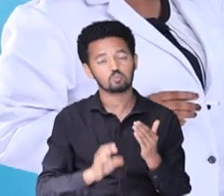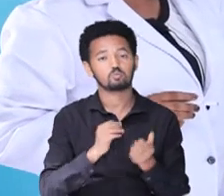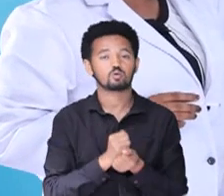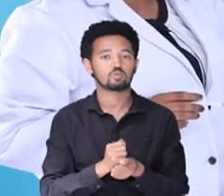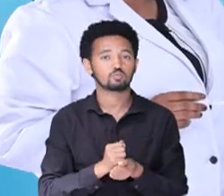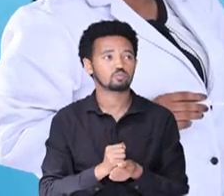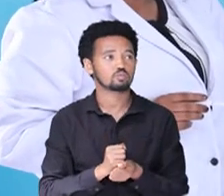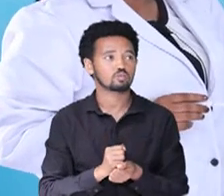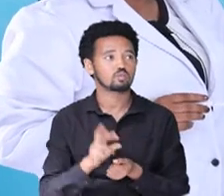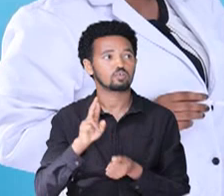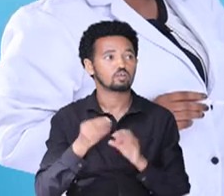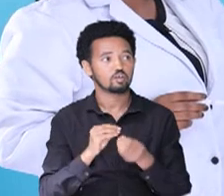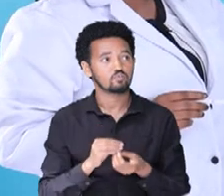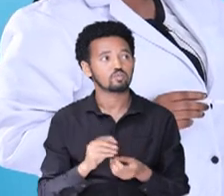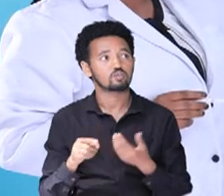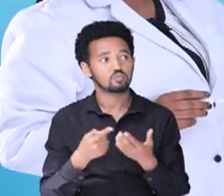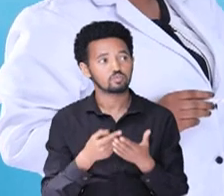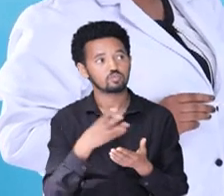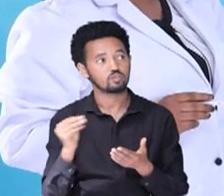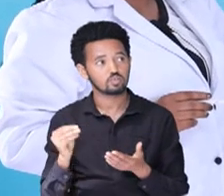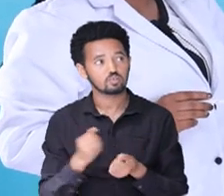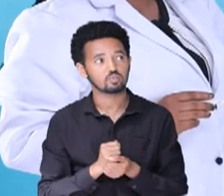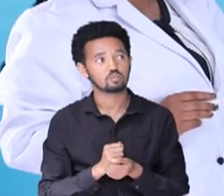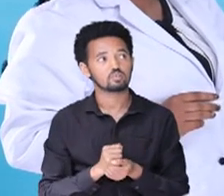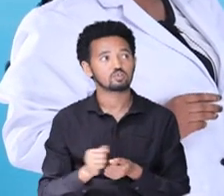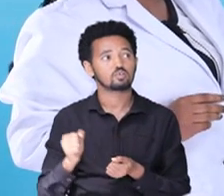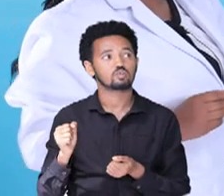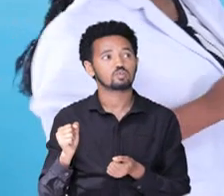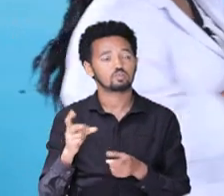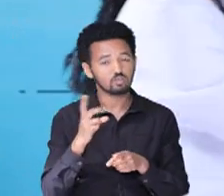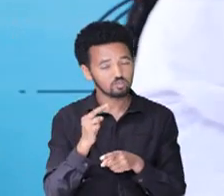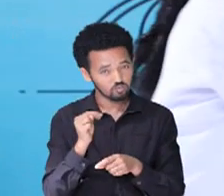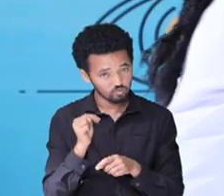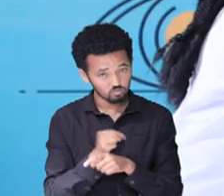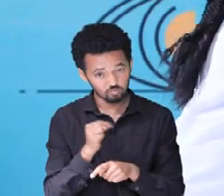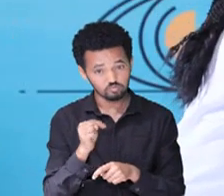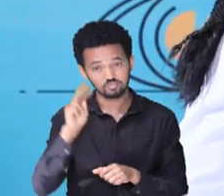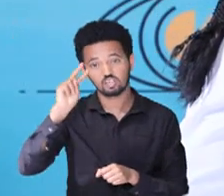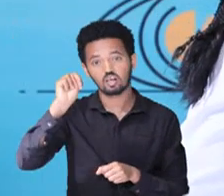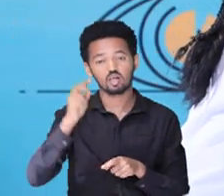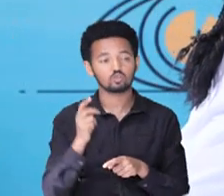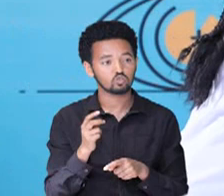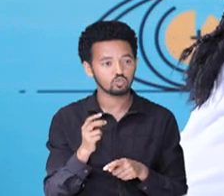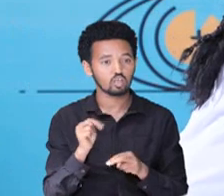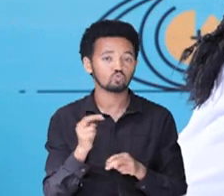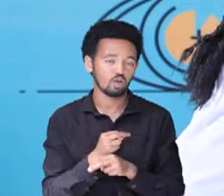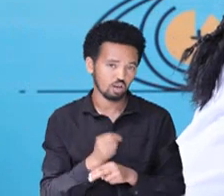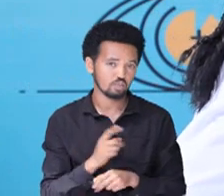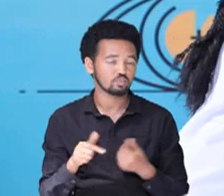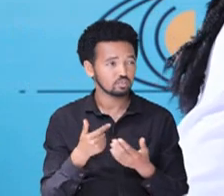and crude death rate. And rate of natural increase in Africa, it reached